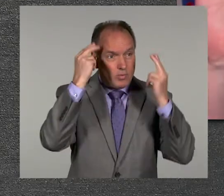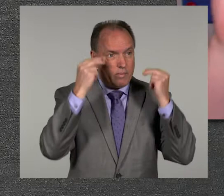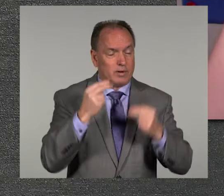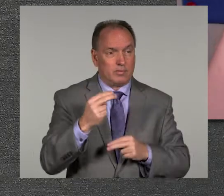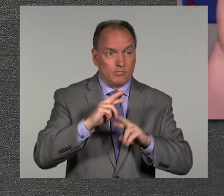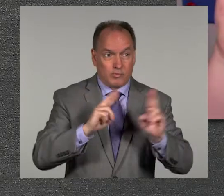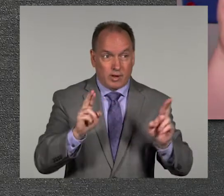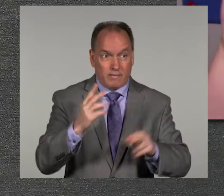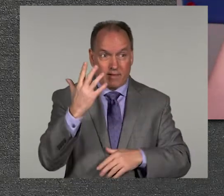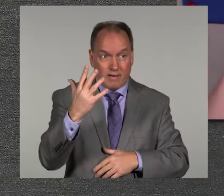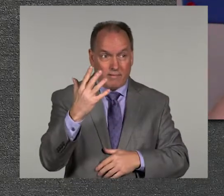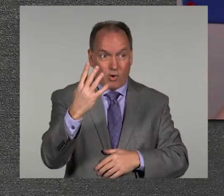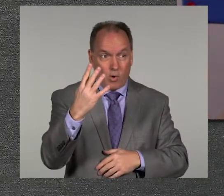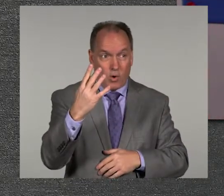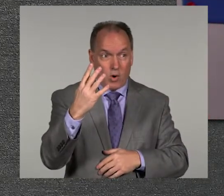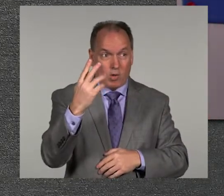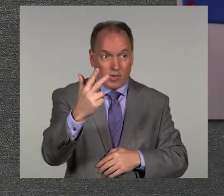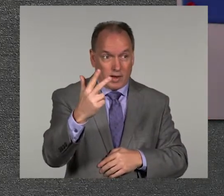in